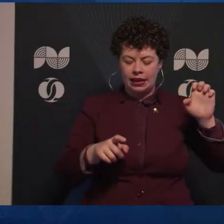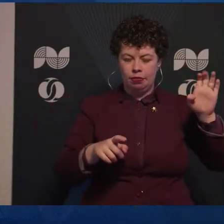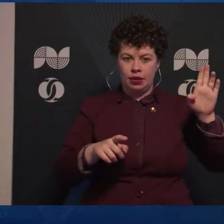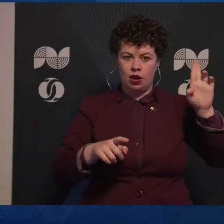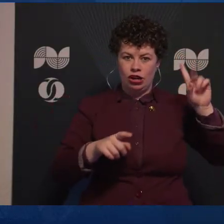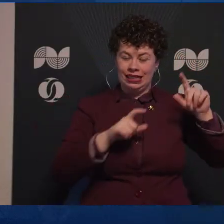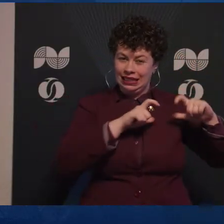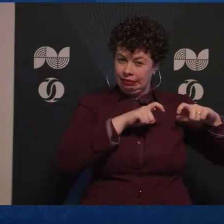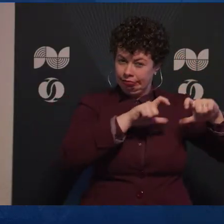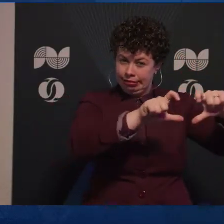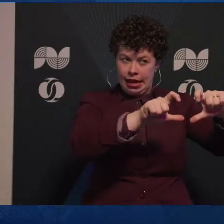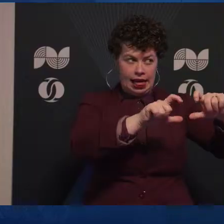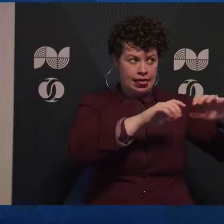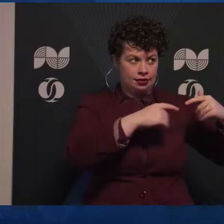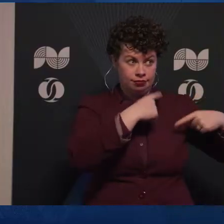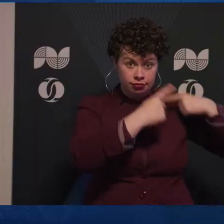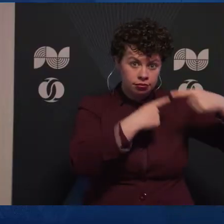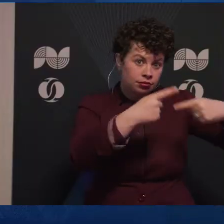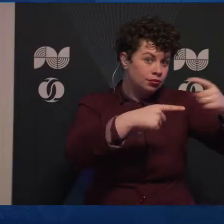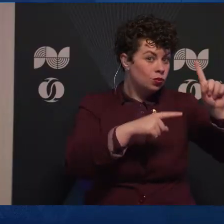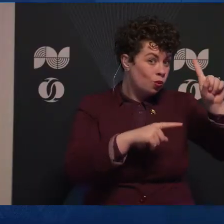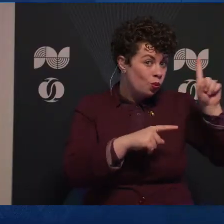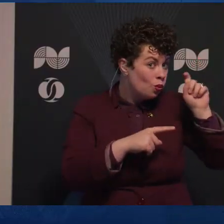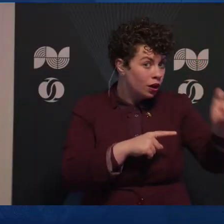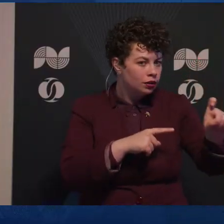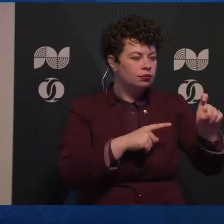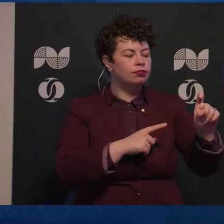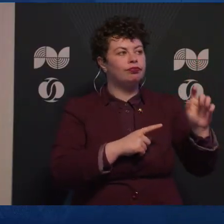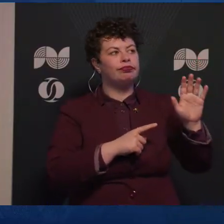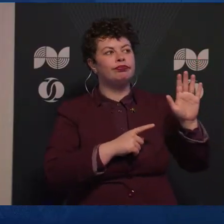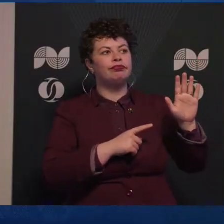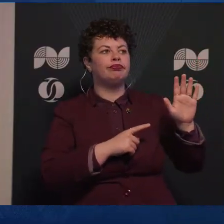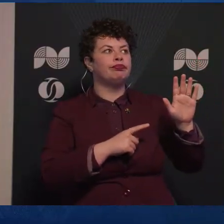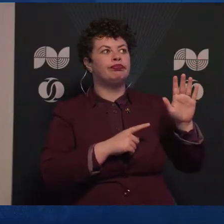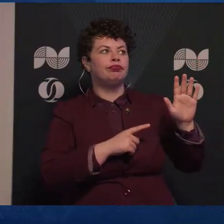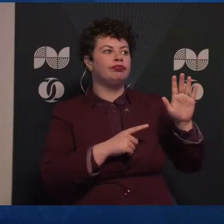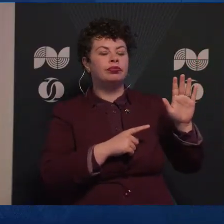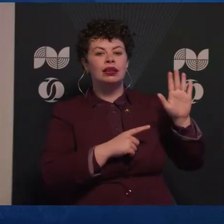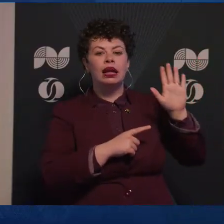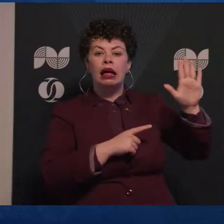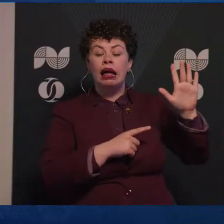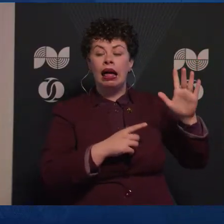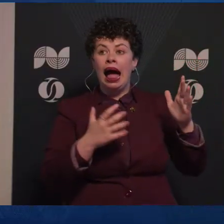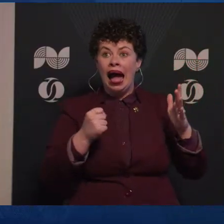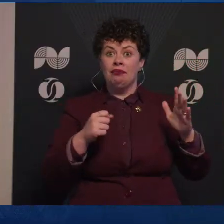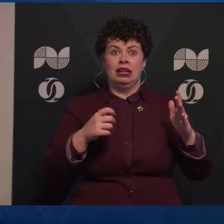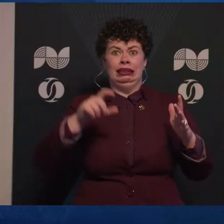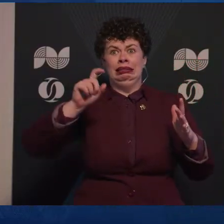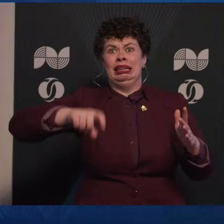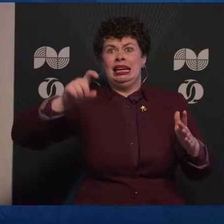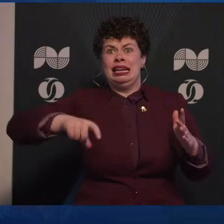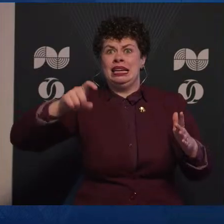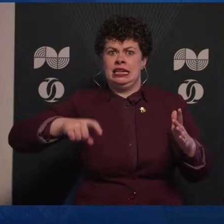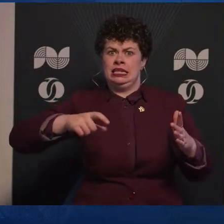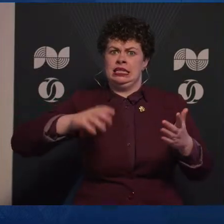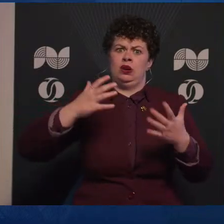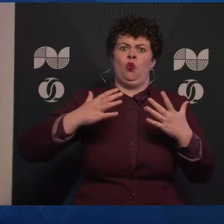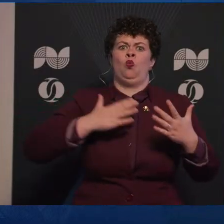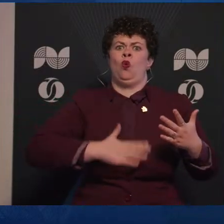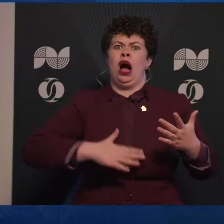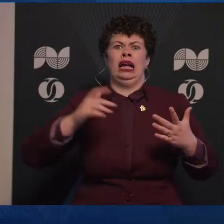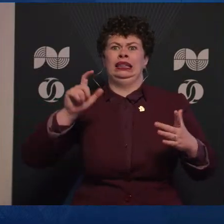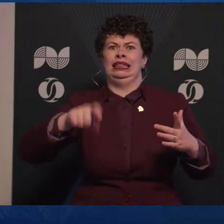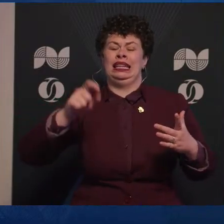that there is, in some sense, there's excess demand for credit.